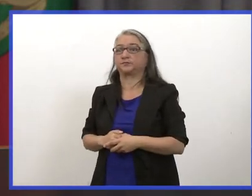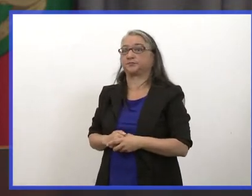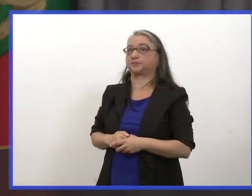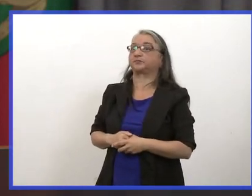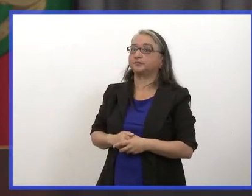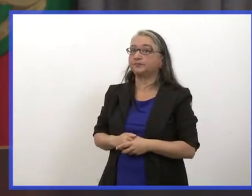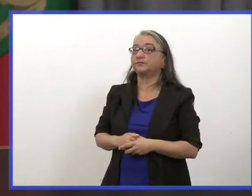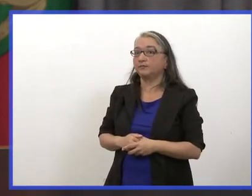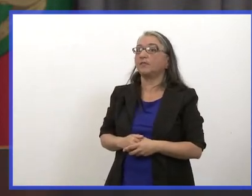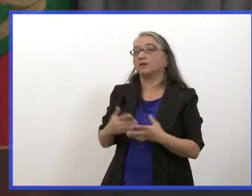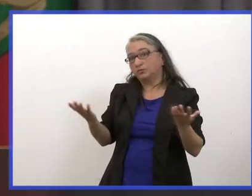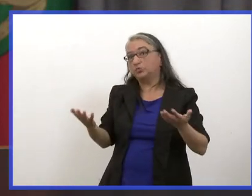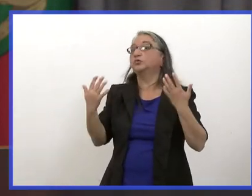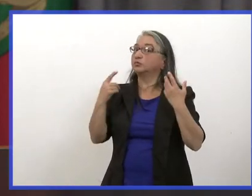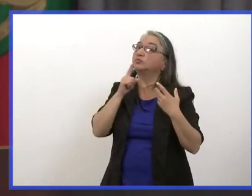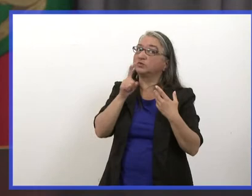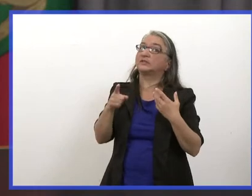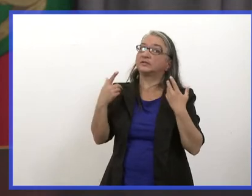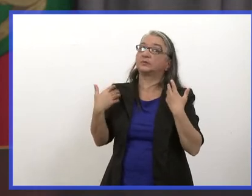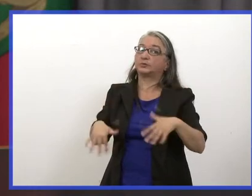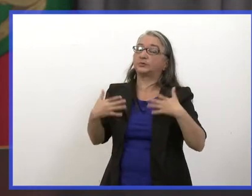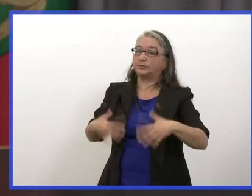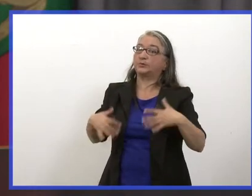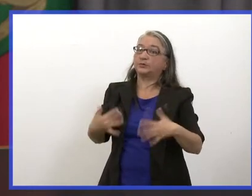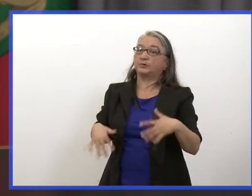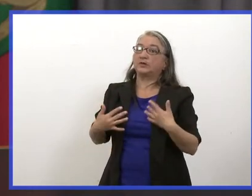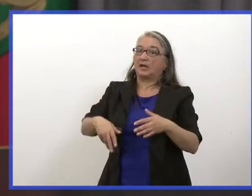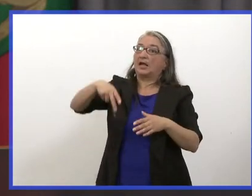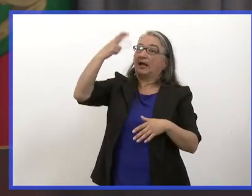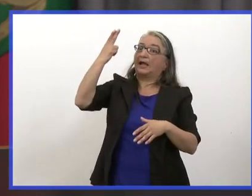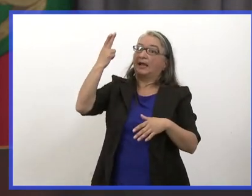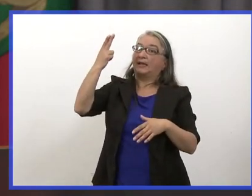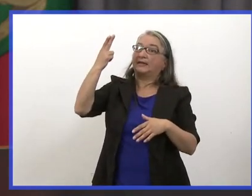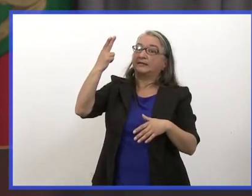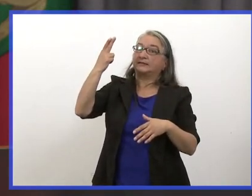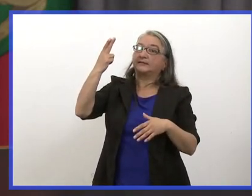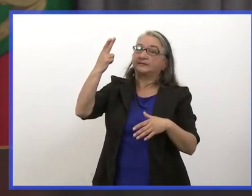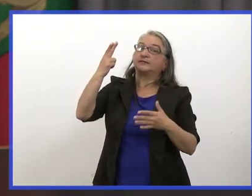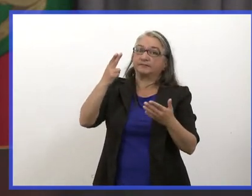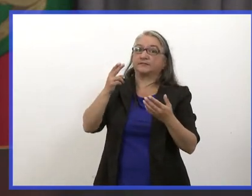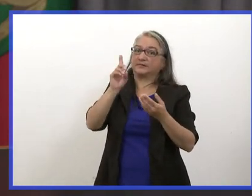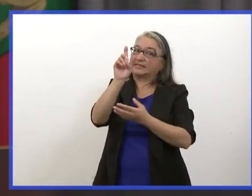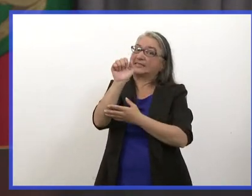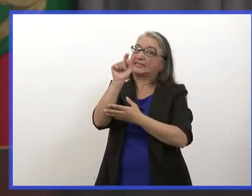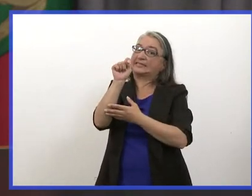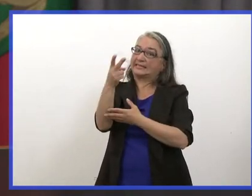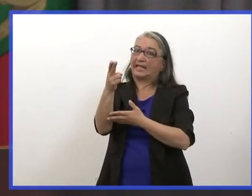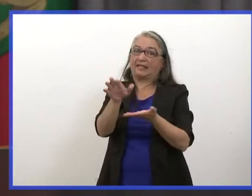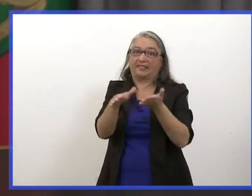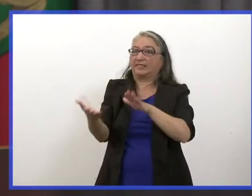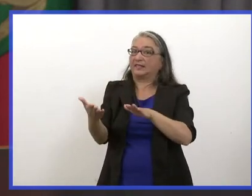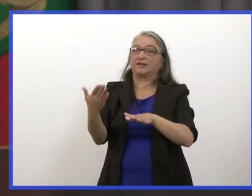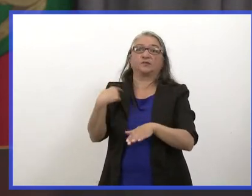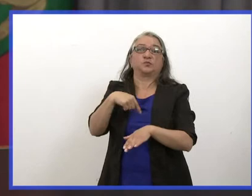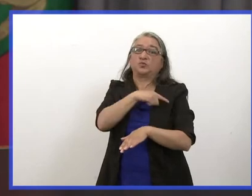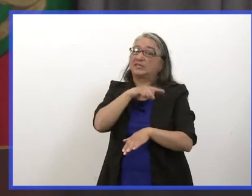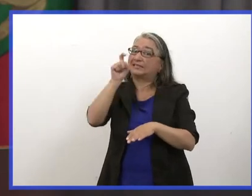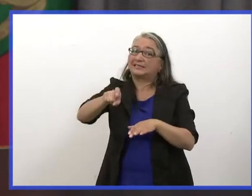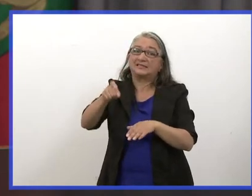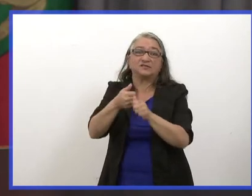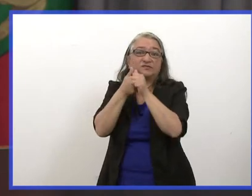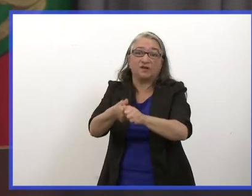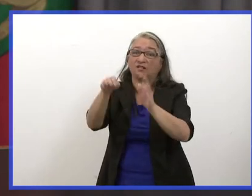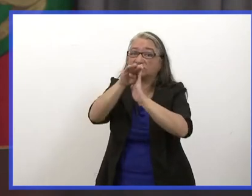in the third wave. It just again tells us we need to bring down these numbers. This is the strain on